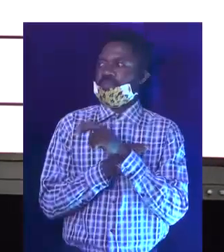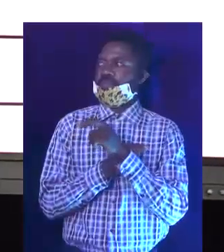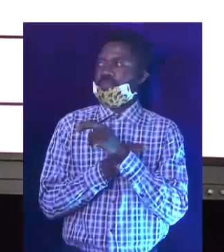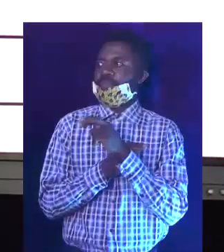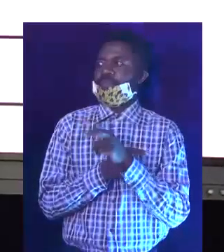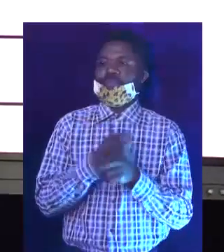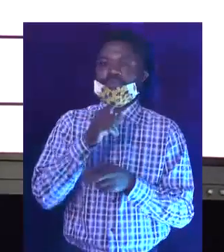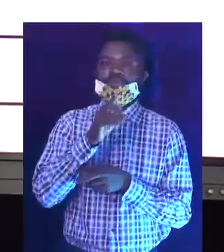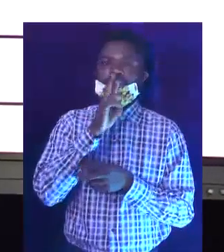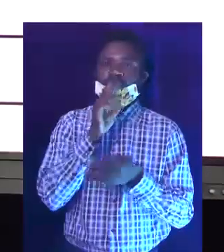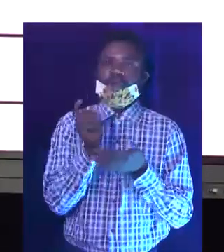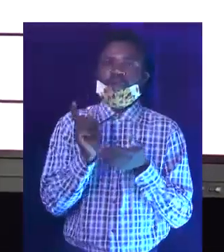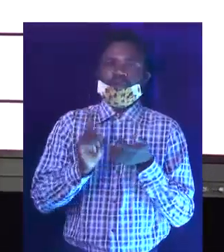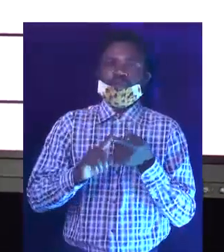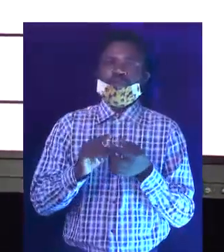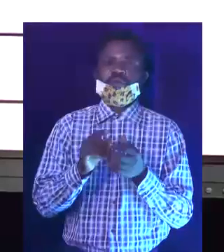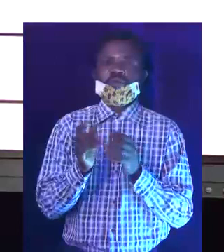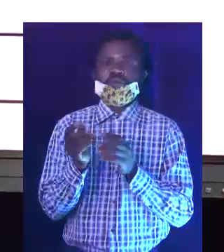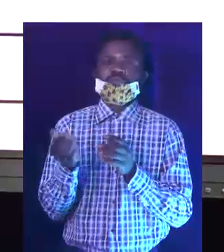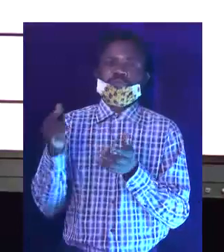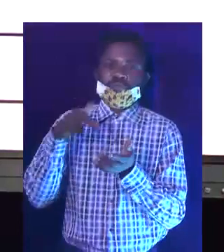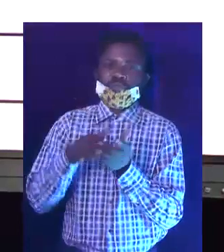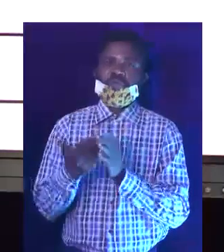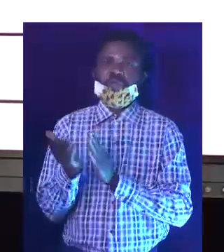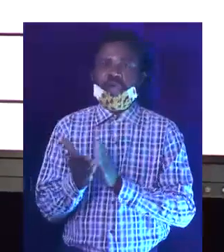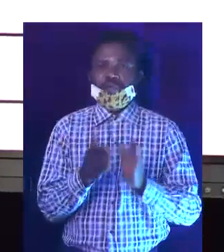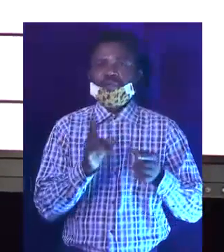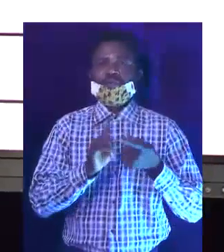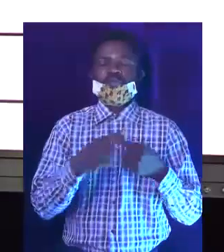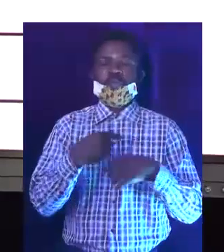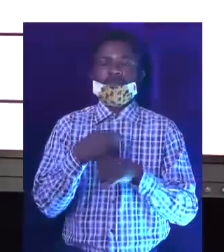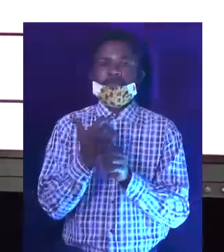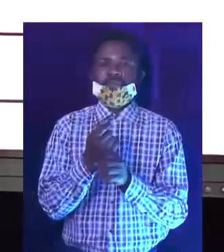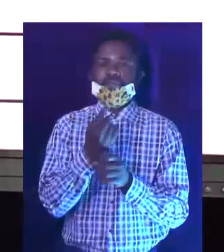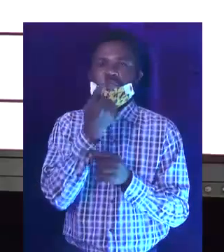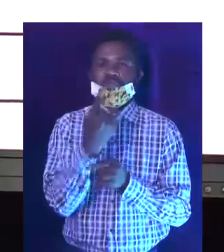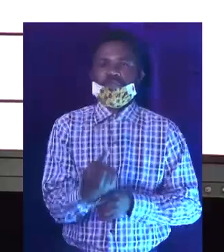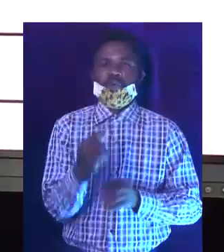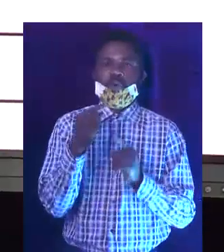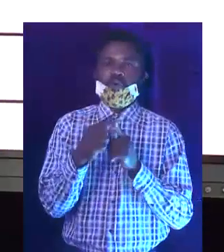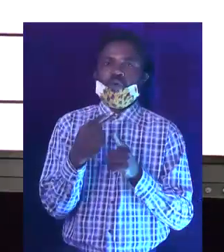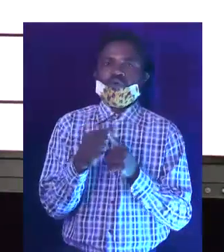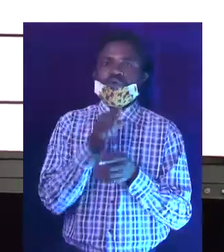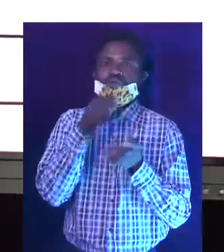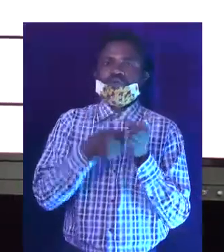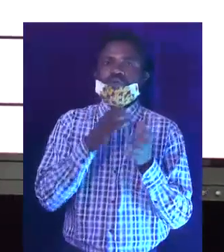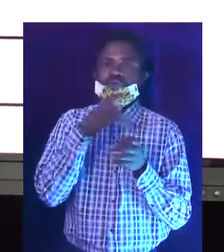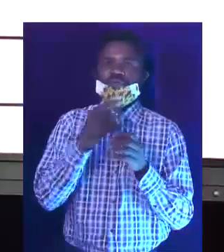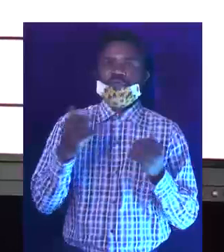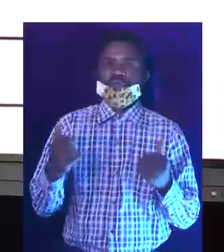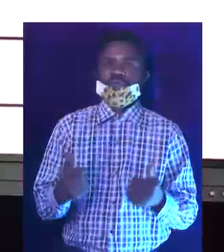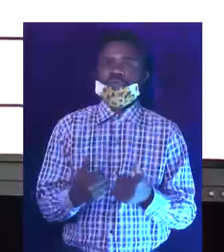So, you are to rearrange the following to form a single word. This is the